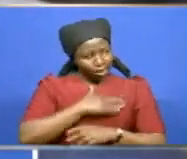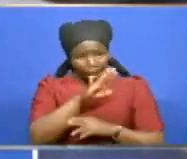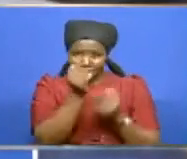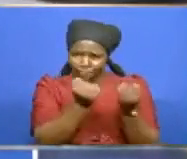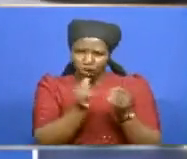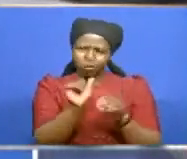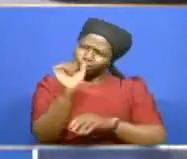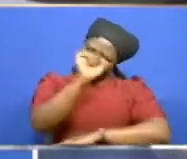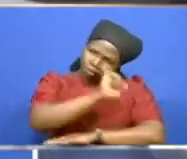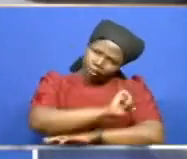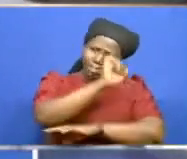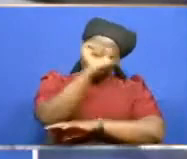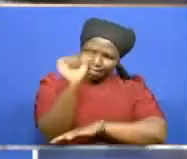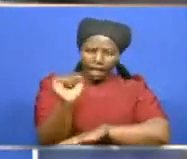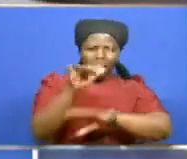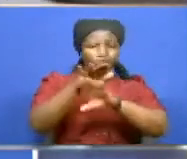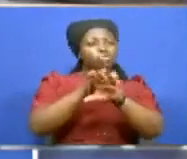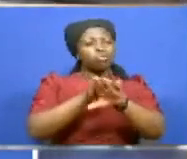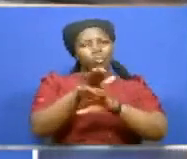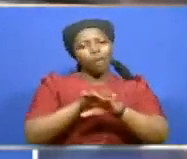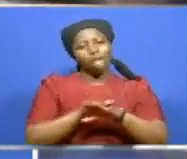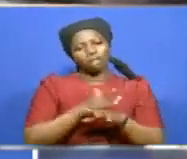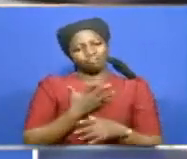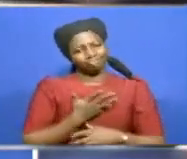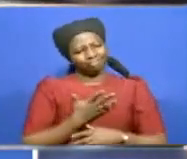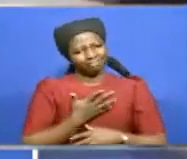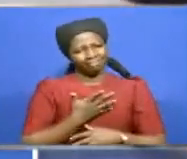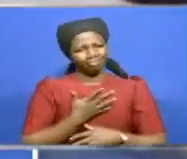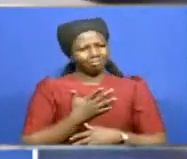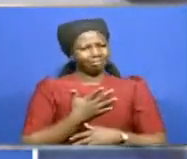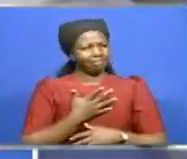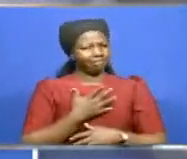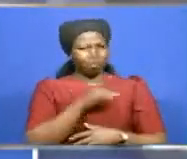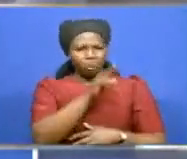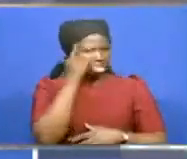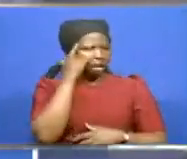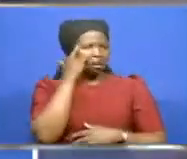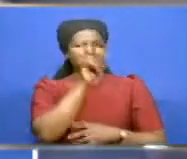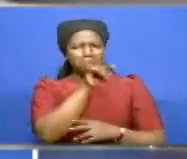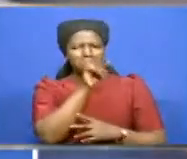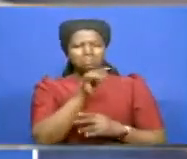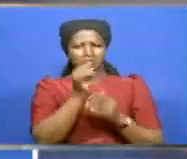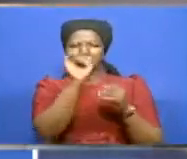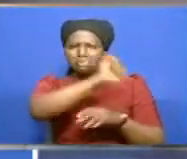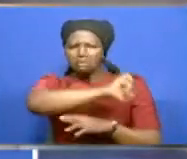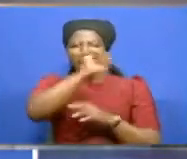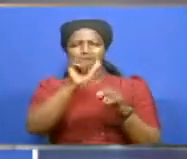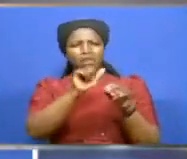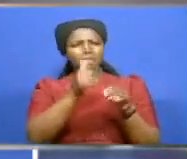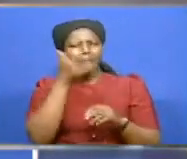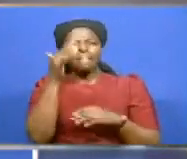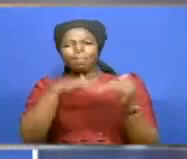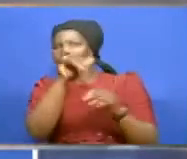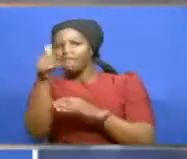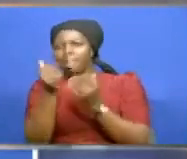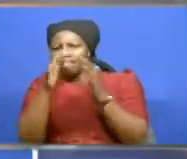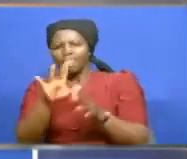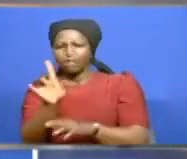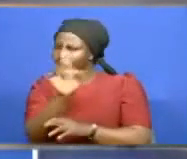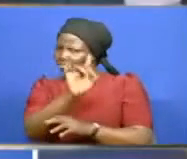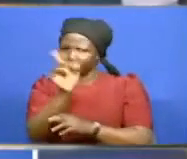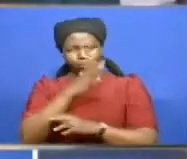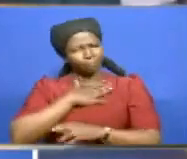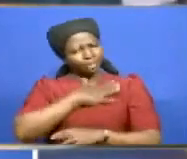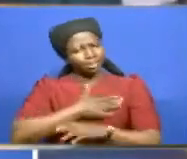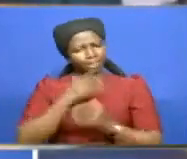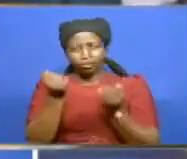pole, wacha kuona ati wewe dereva ni wewe unajua kuendesha gari kusidia dereva ule mwingine. Hapana, gari yako endesa pole